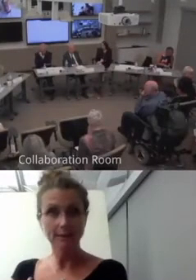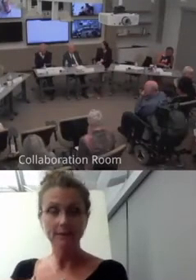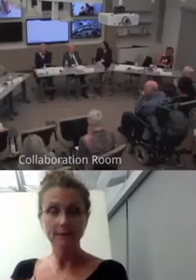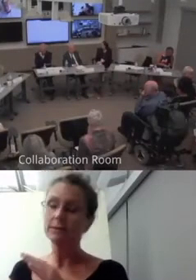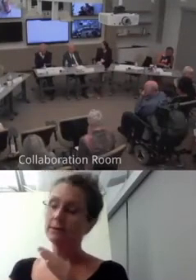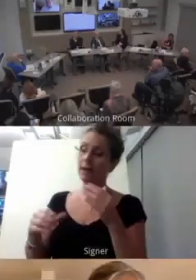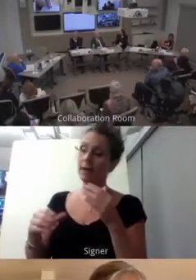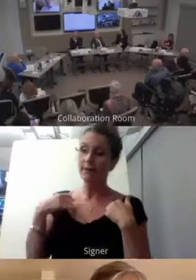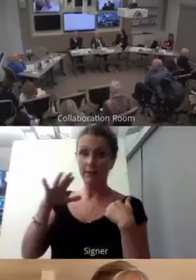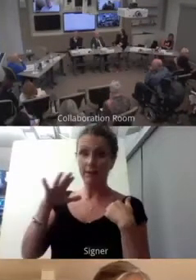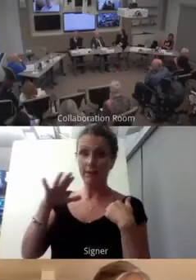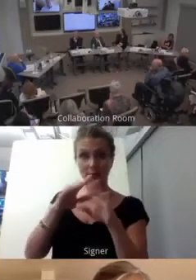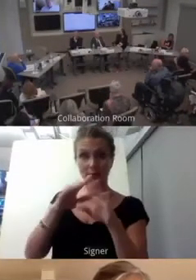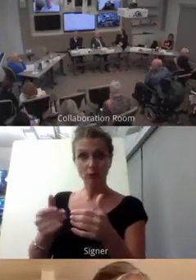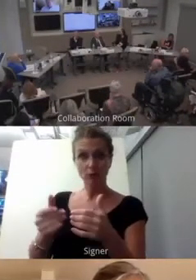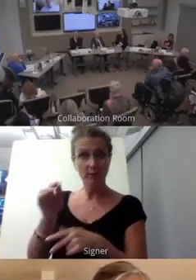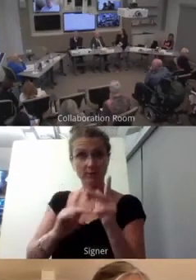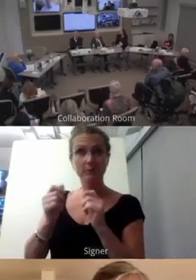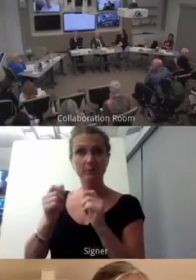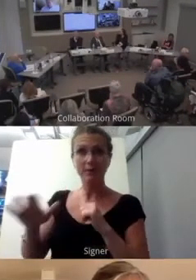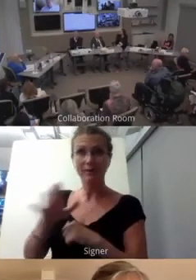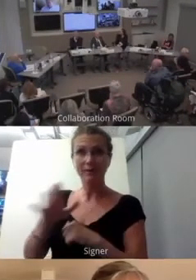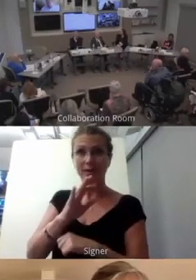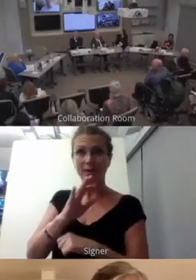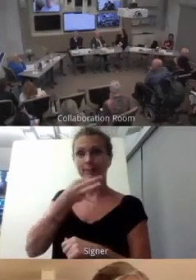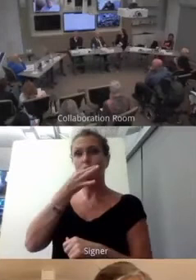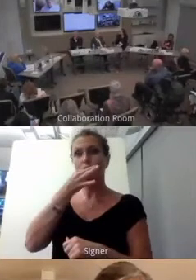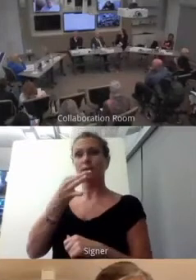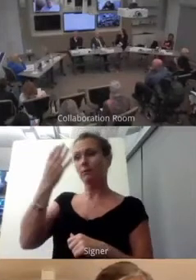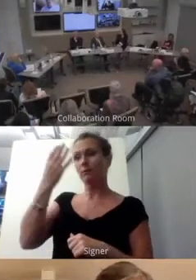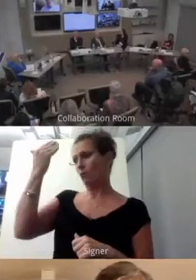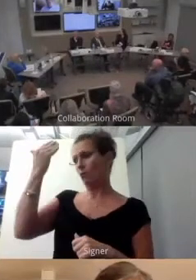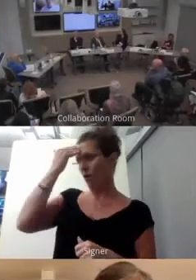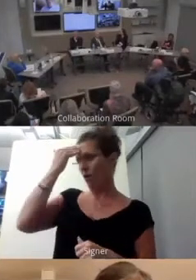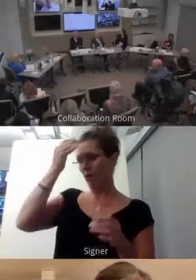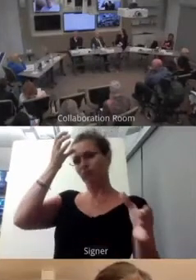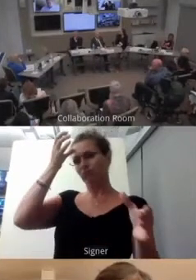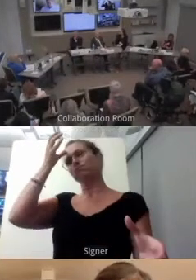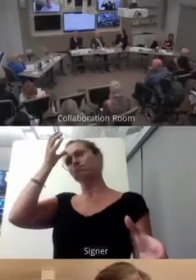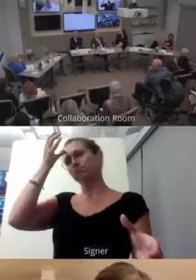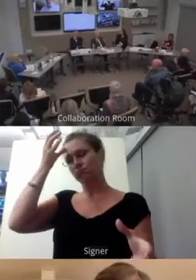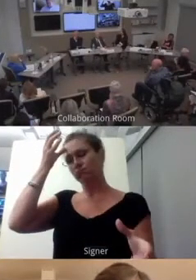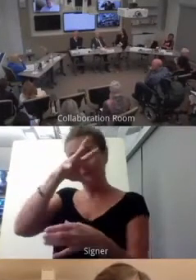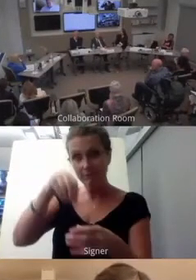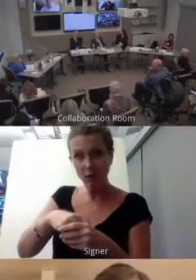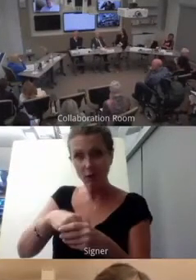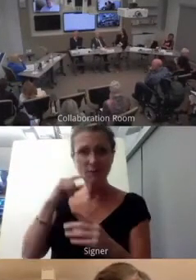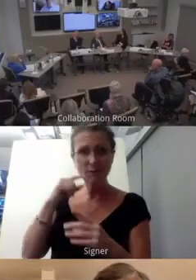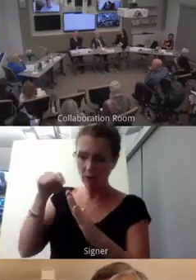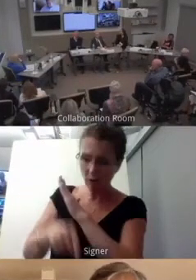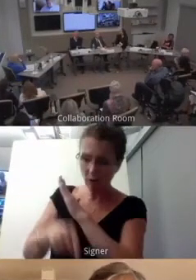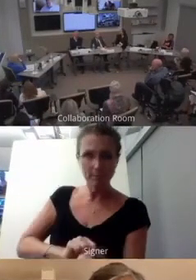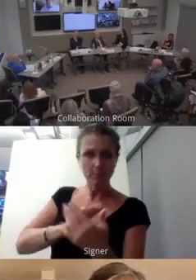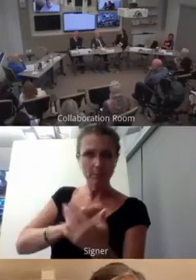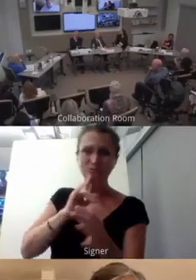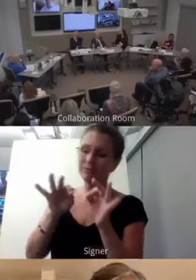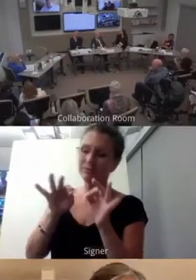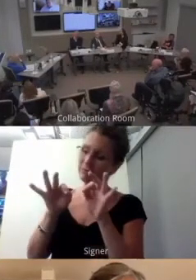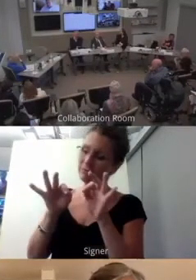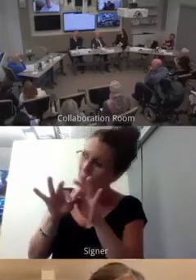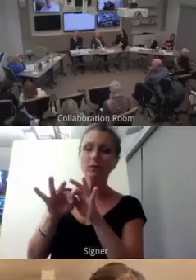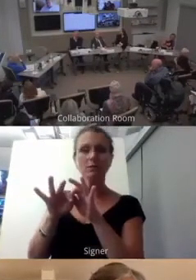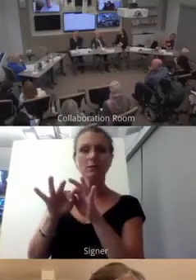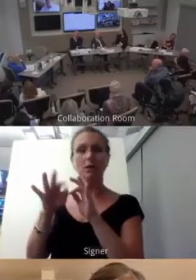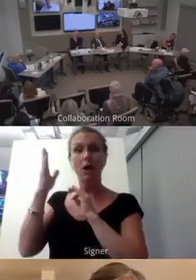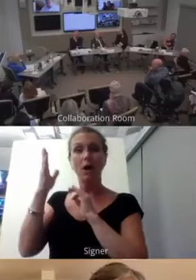to have a comprehensive approach is one of the important things that made the ADA work. I also think that the